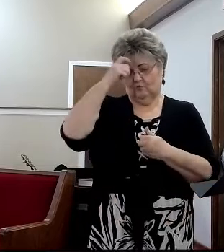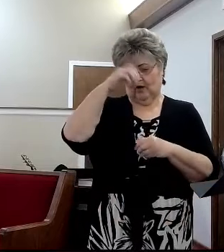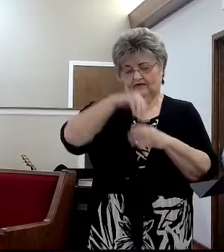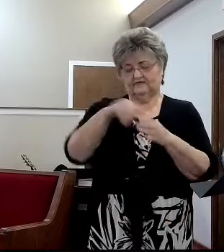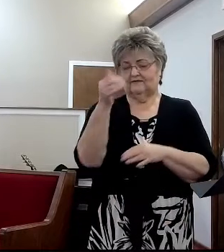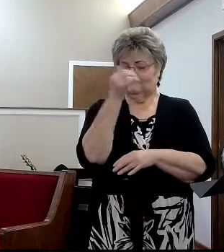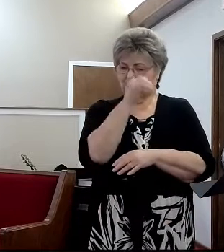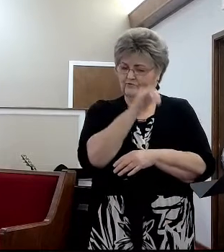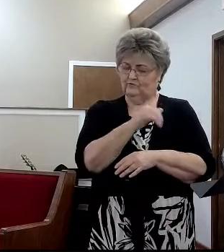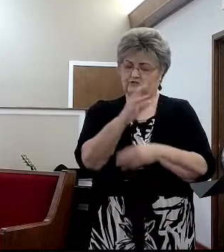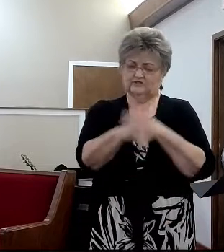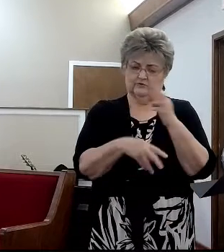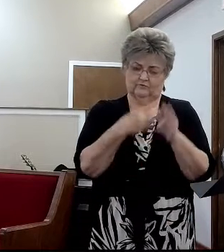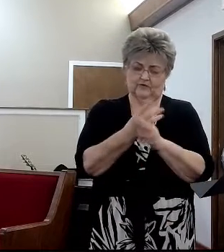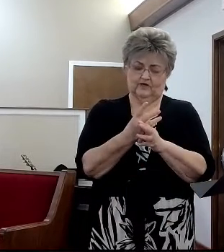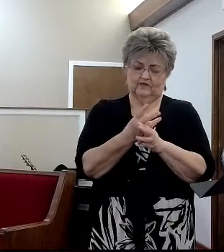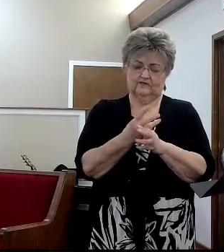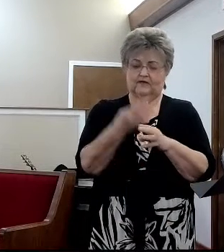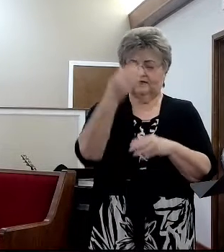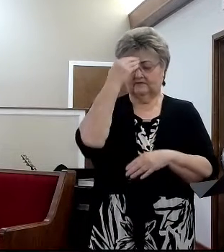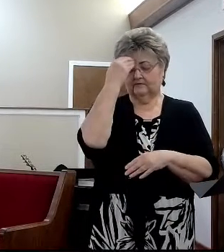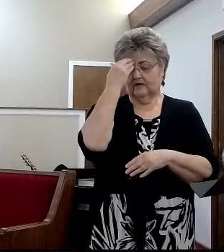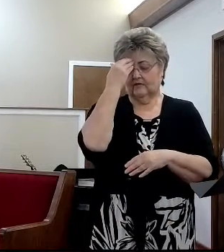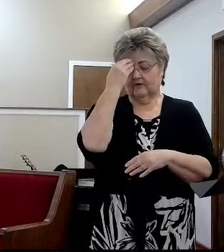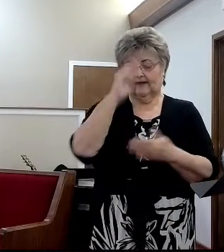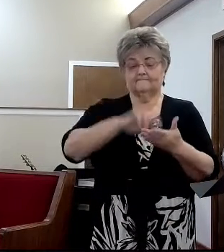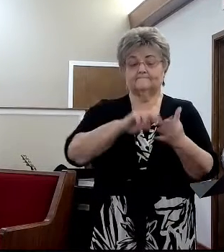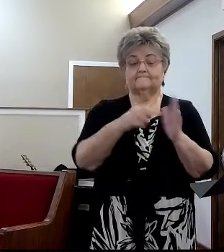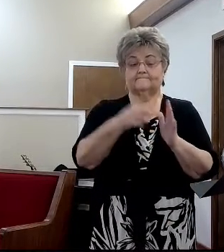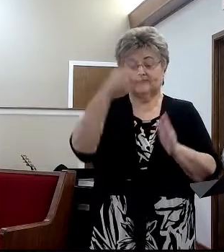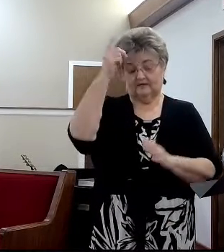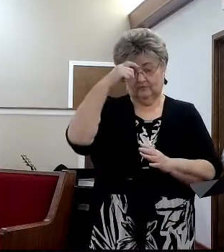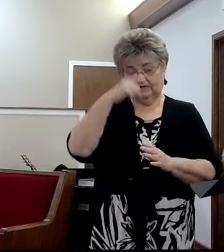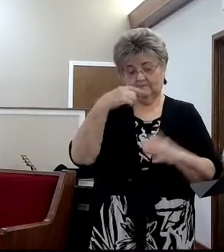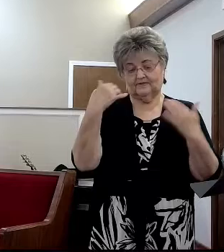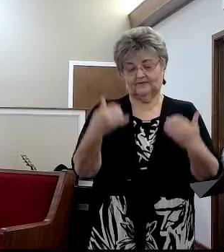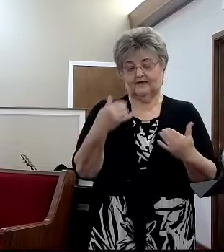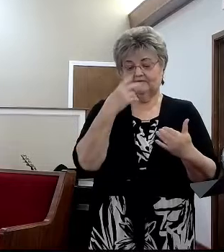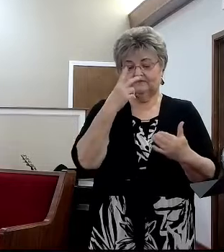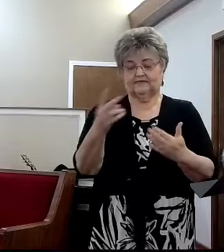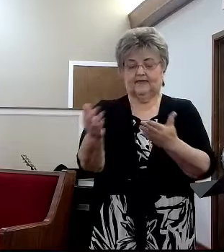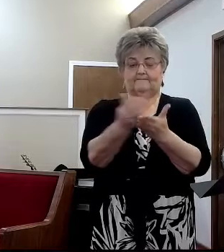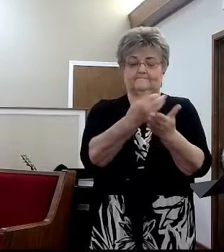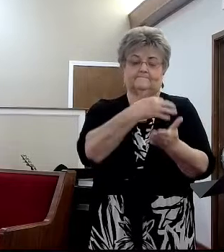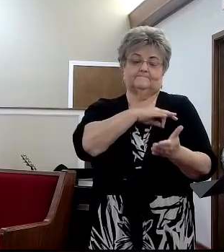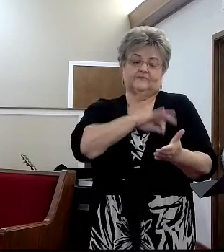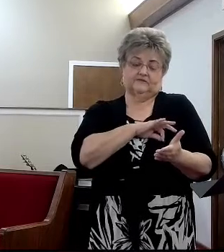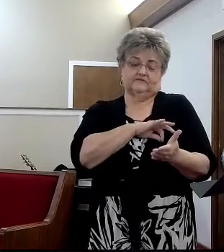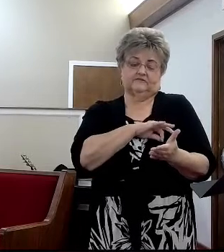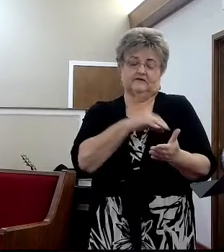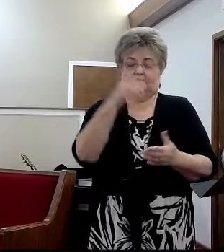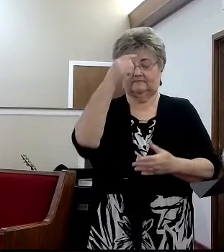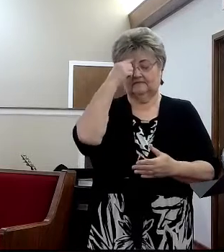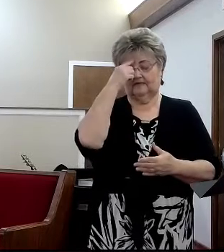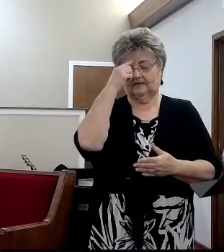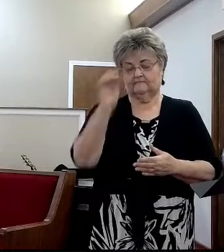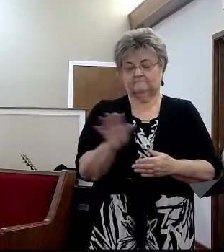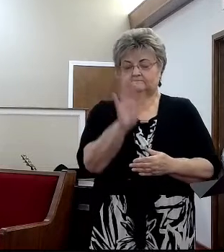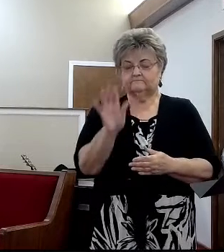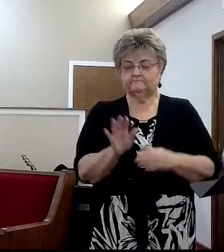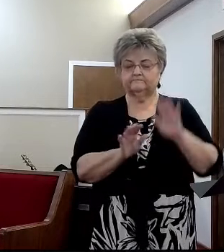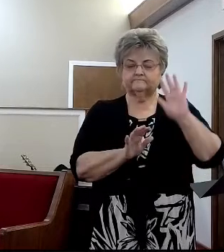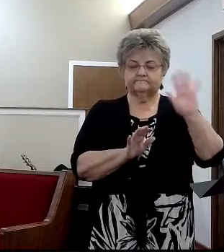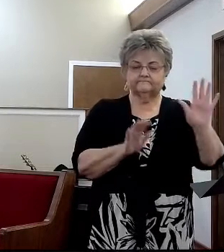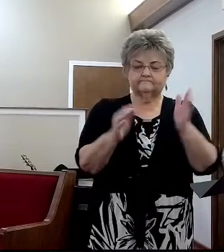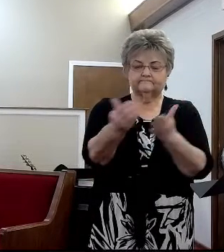Having discovered now the meaning of wisdom, let's look at the benefits of wisdom. There's at least five benefits that I'm going to cover this